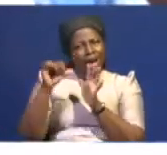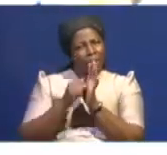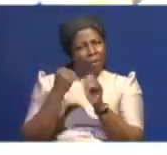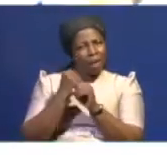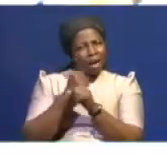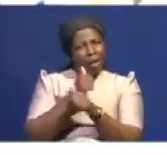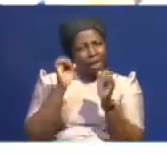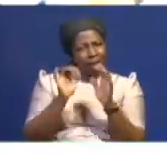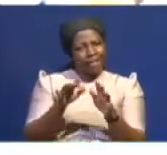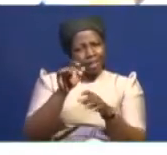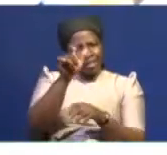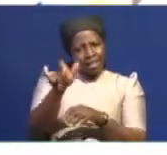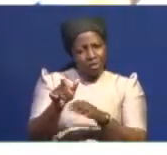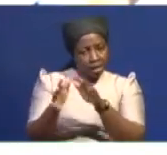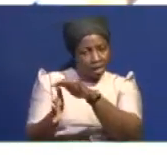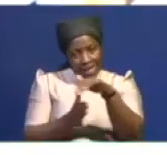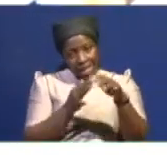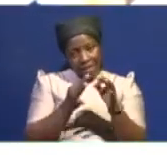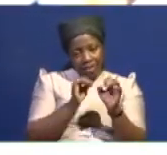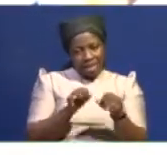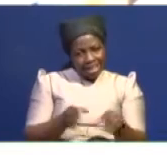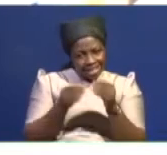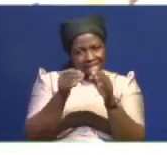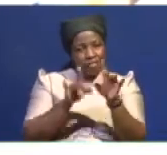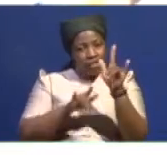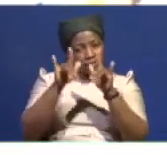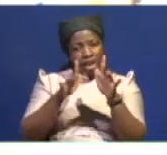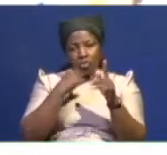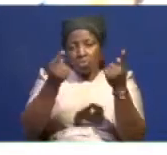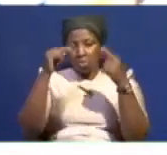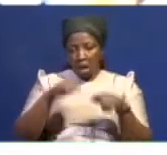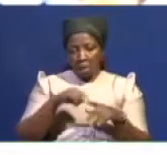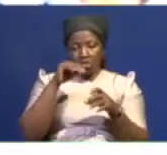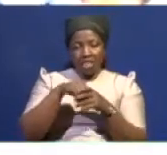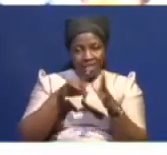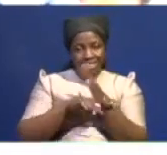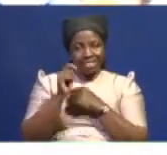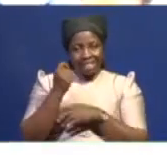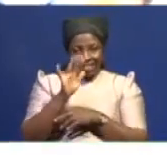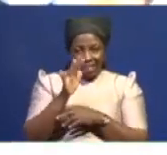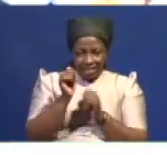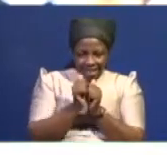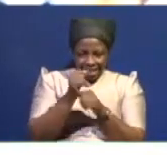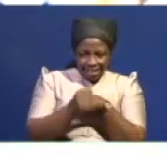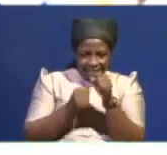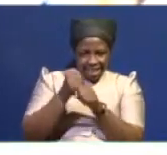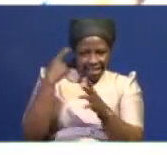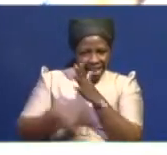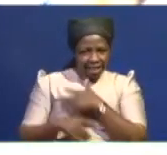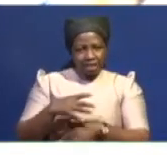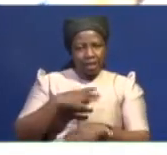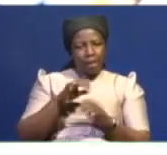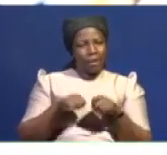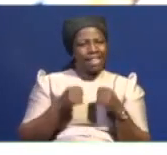here. If we can give foreigners who come to invest in Kenya 5-10 years tax amnesty, why can't we do